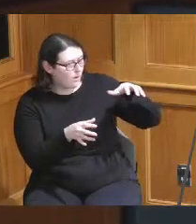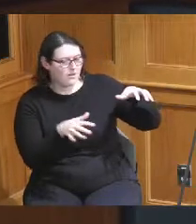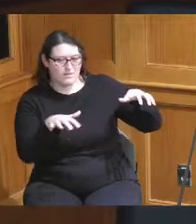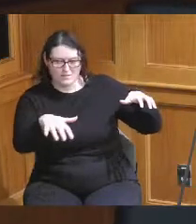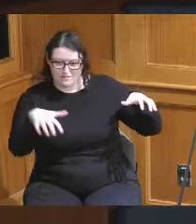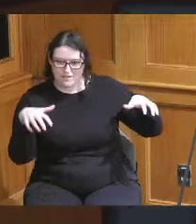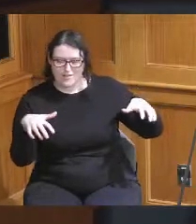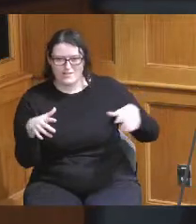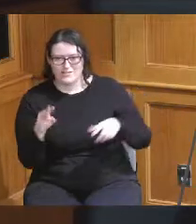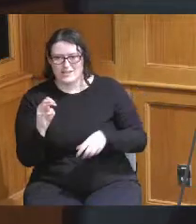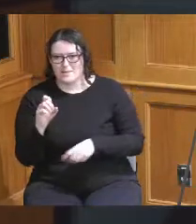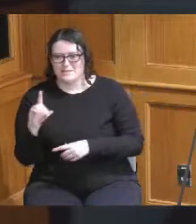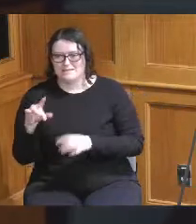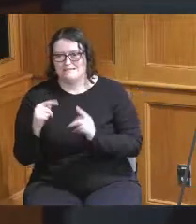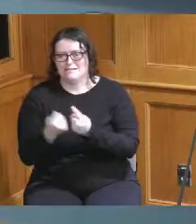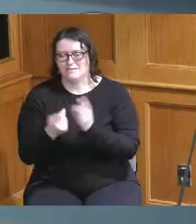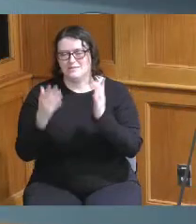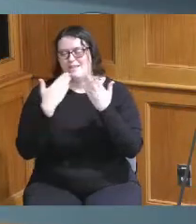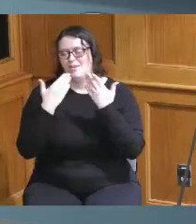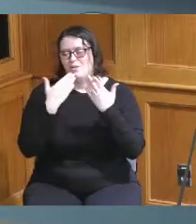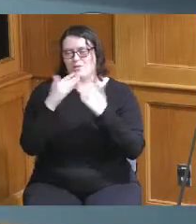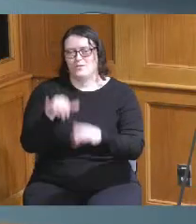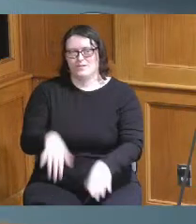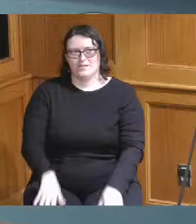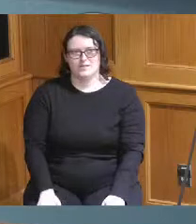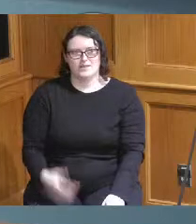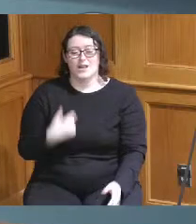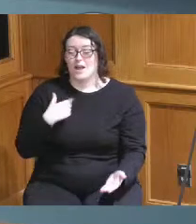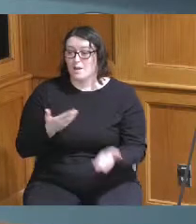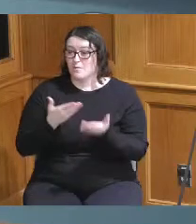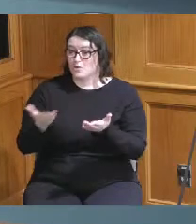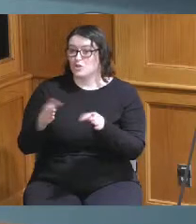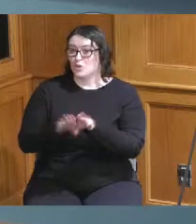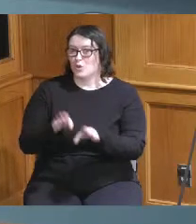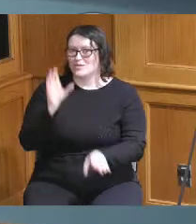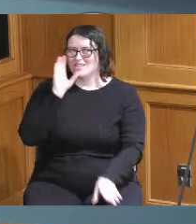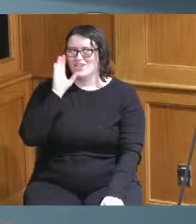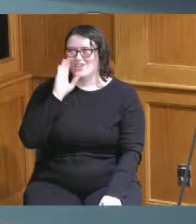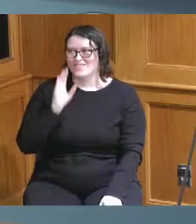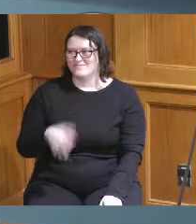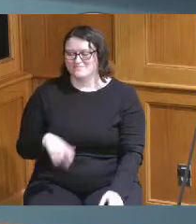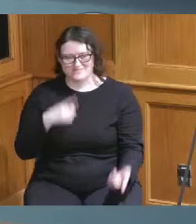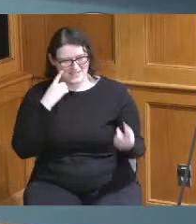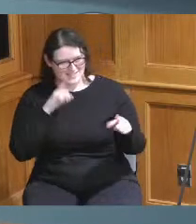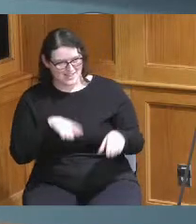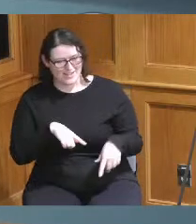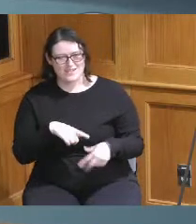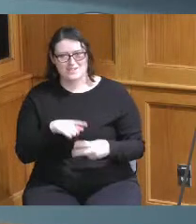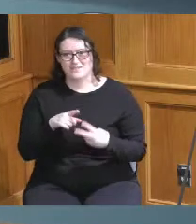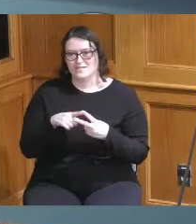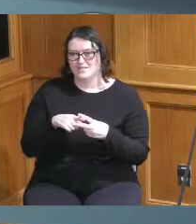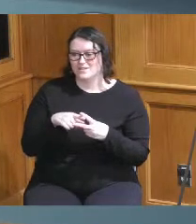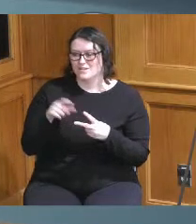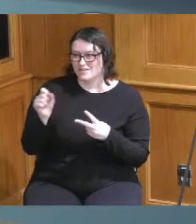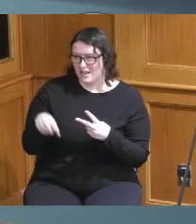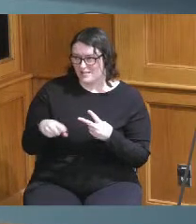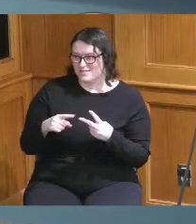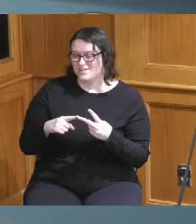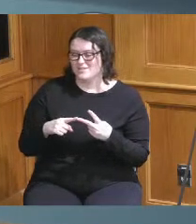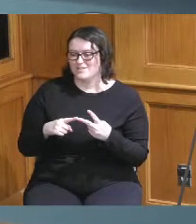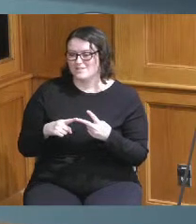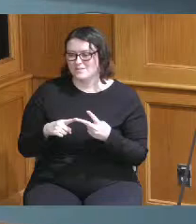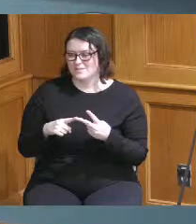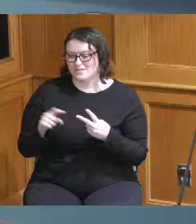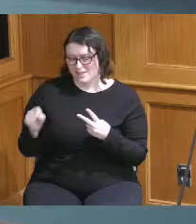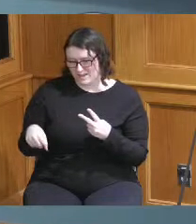thank you all for being here. Appreciate it. Oh, I will make a motion to close the hearing. Second. Commissioner Dreehouse? Yes.